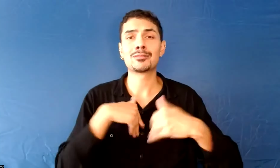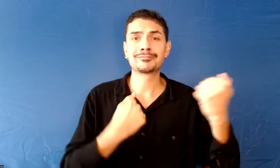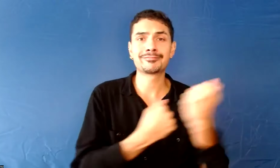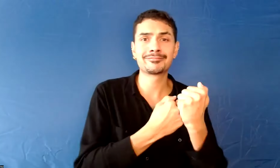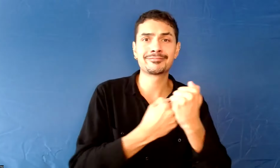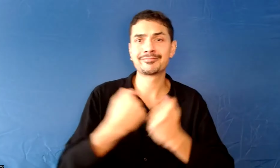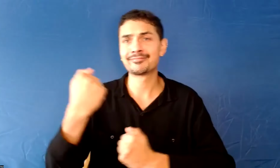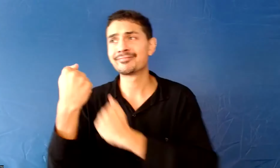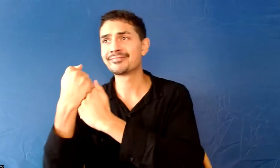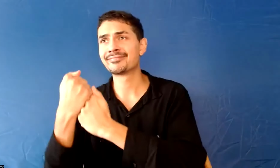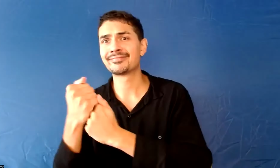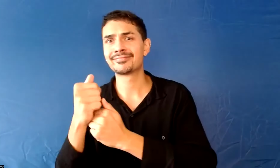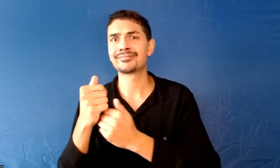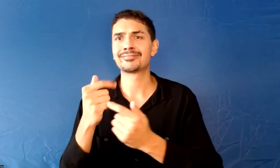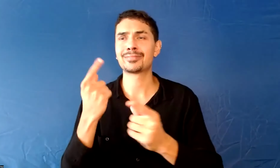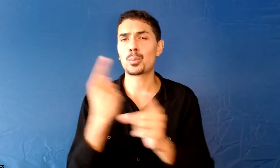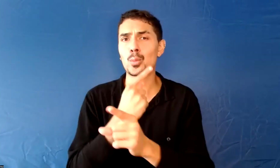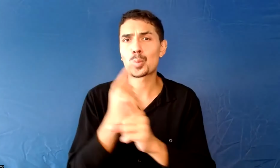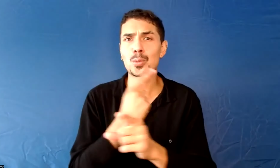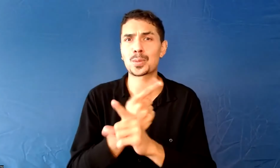support and get the appropriate,